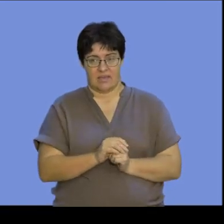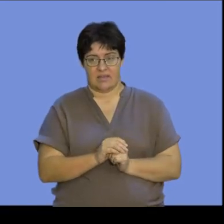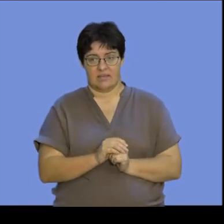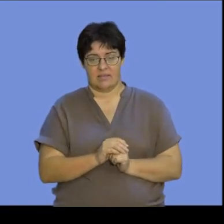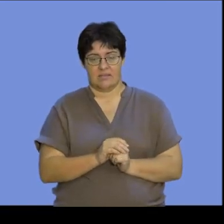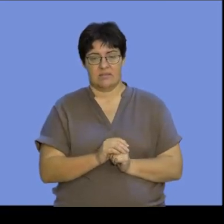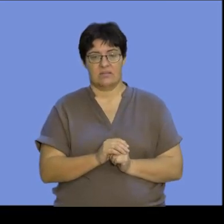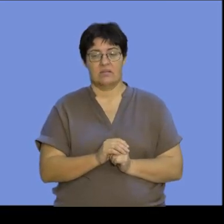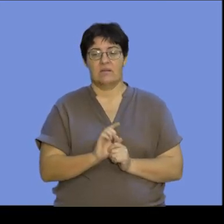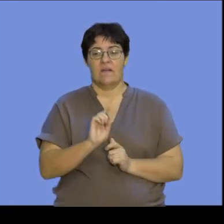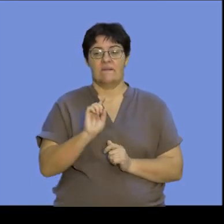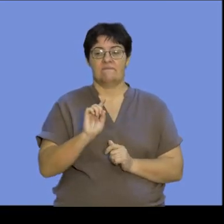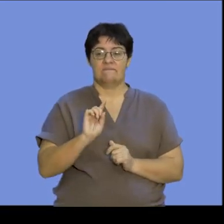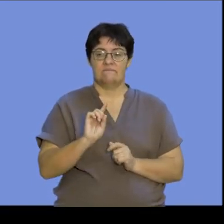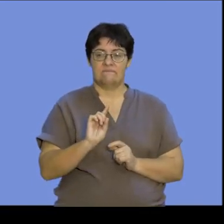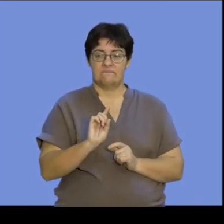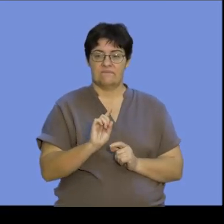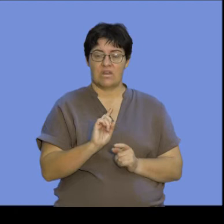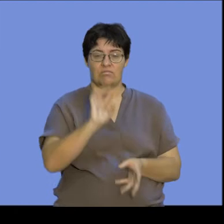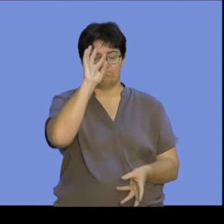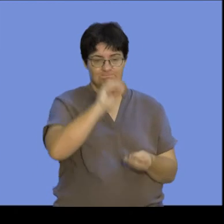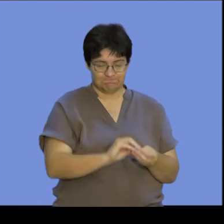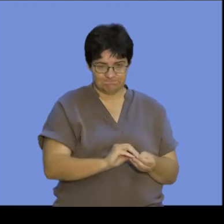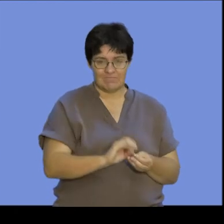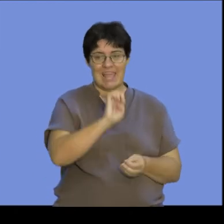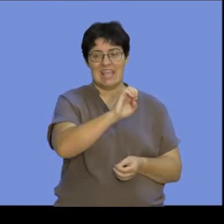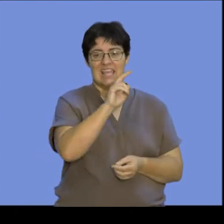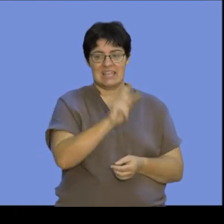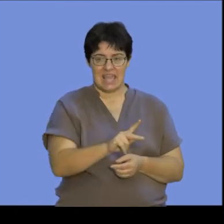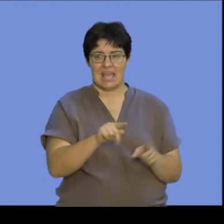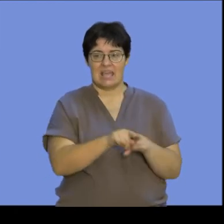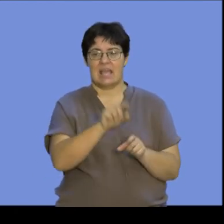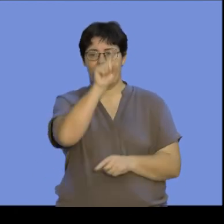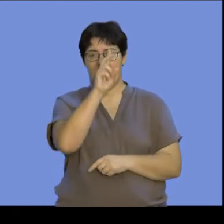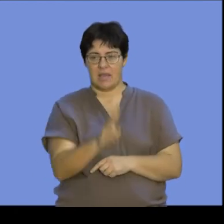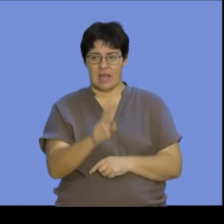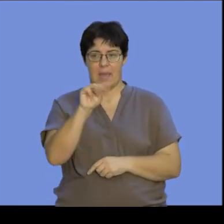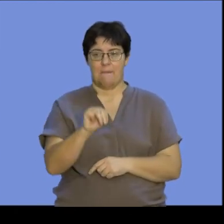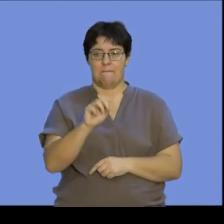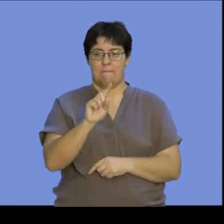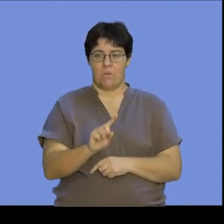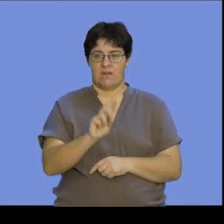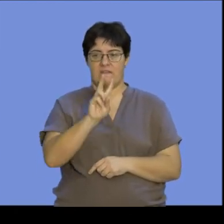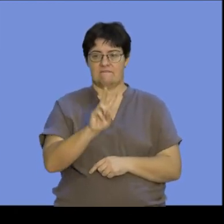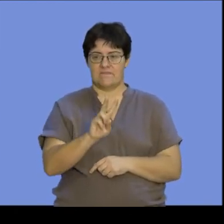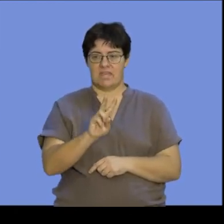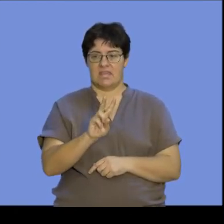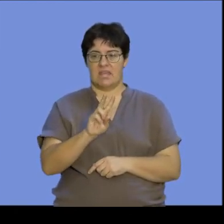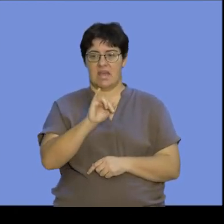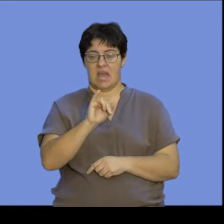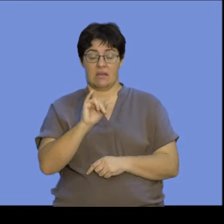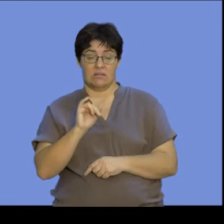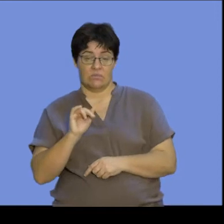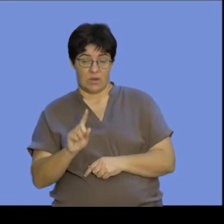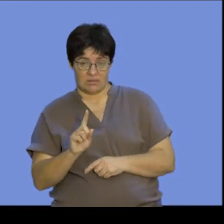the first ball's initial velocity squared times its mass times a half, plus a half times